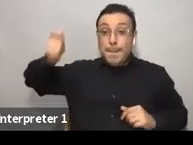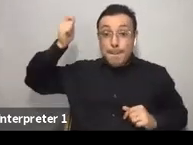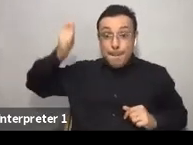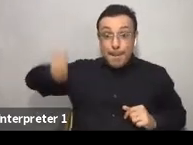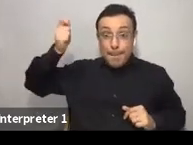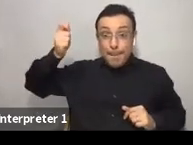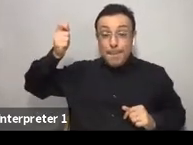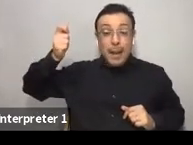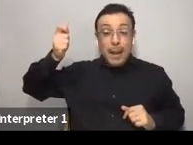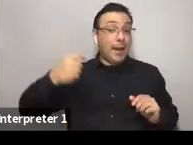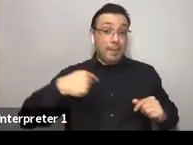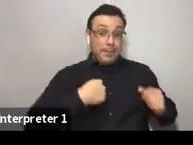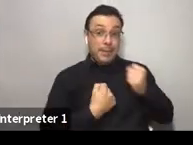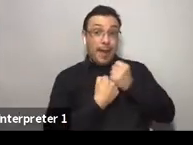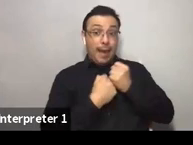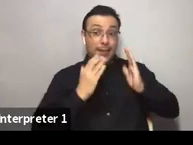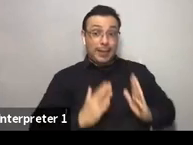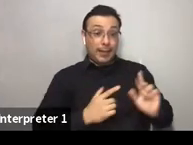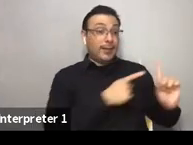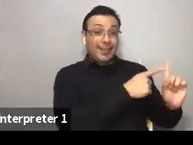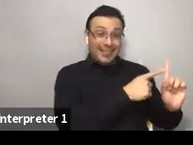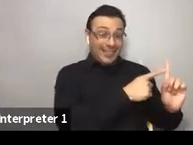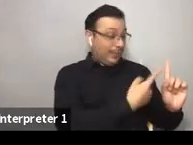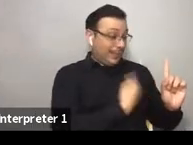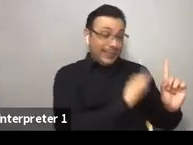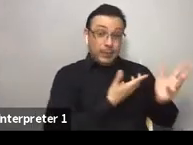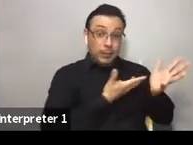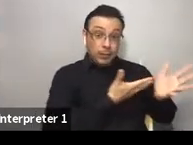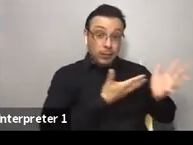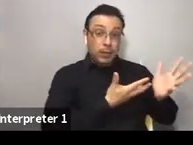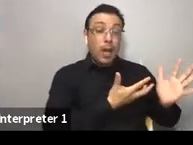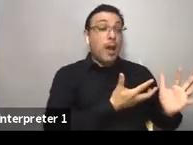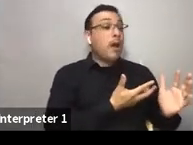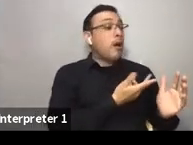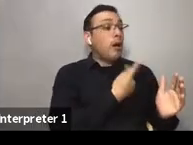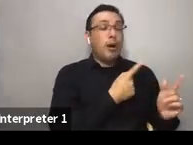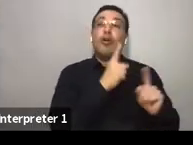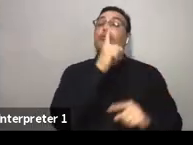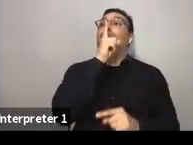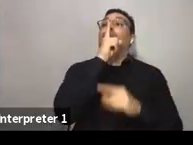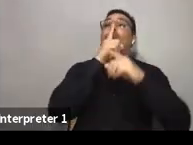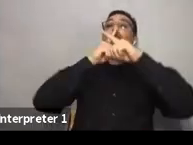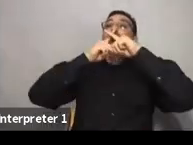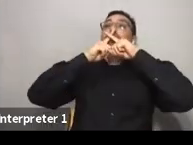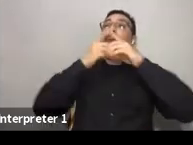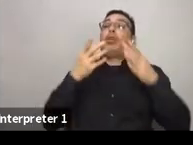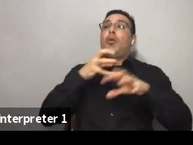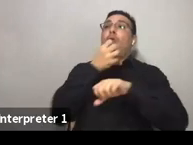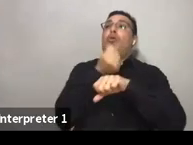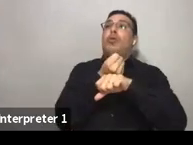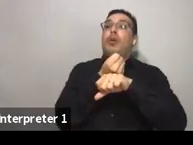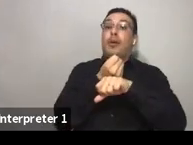them. And neither the advocate nor the survivor can be punished if they refuse to disclose that information.